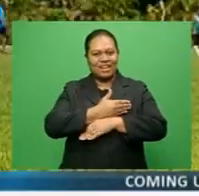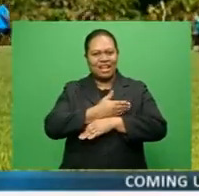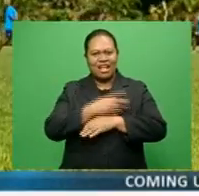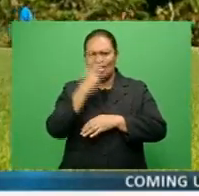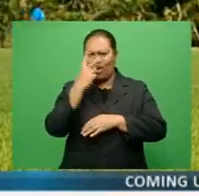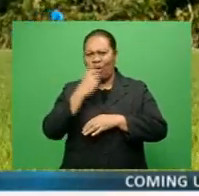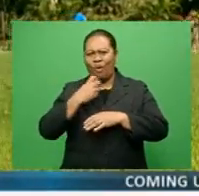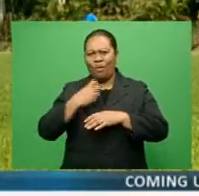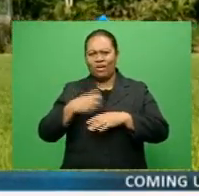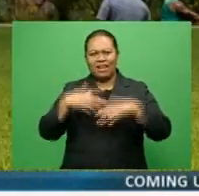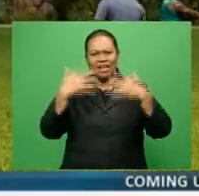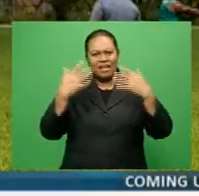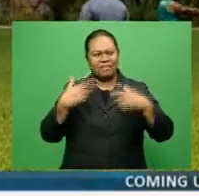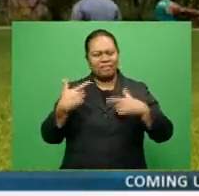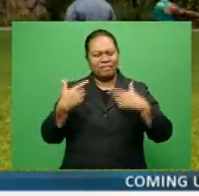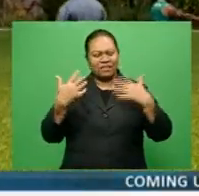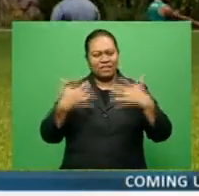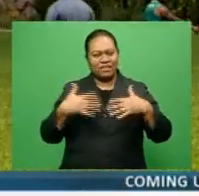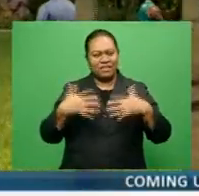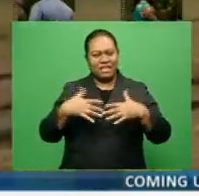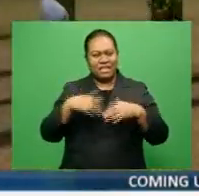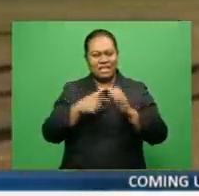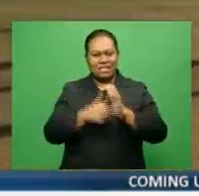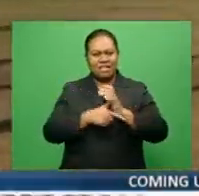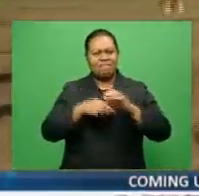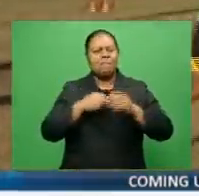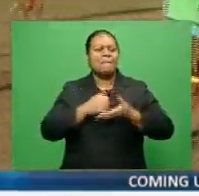flying Fijian assisting Thai level rugby.